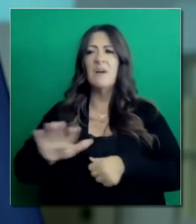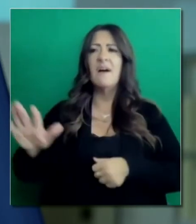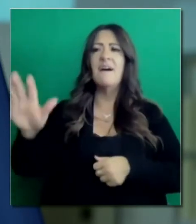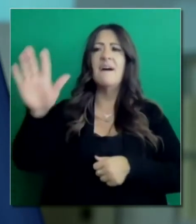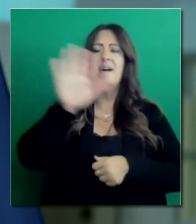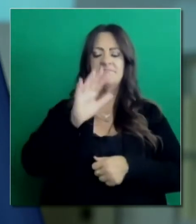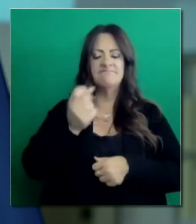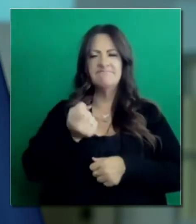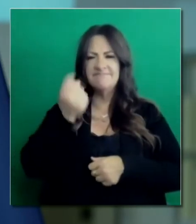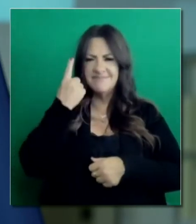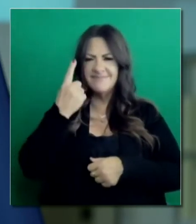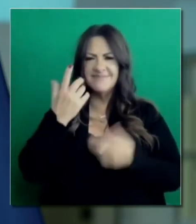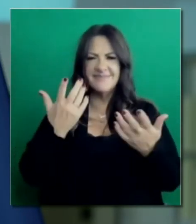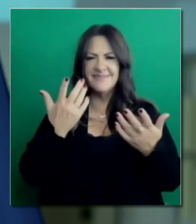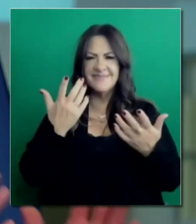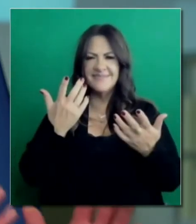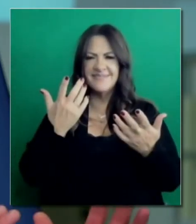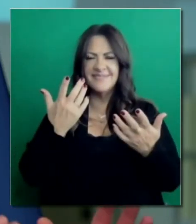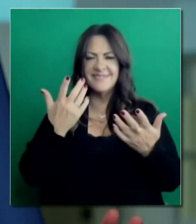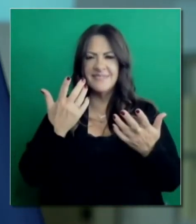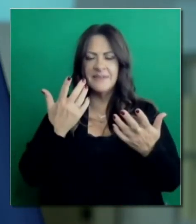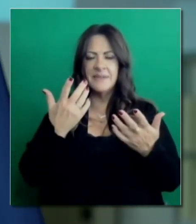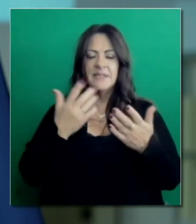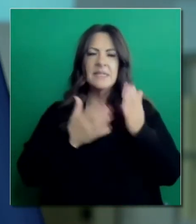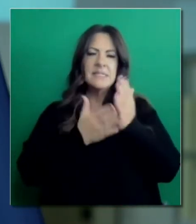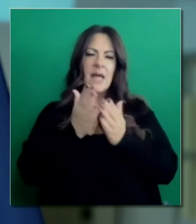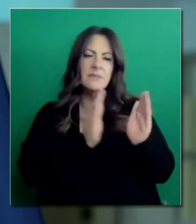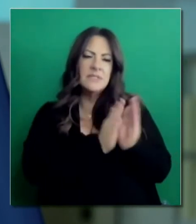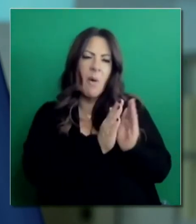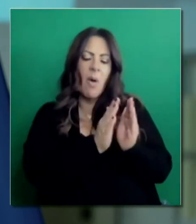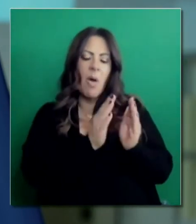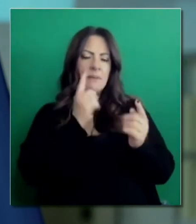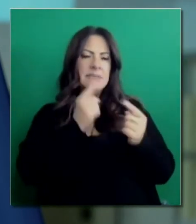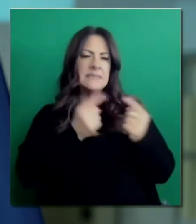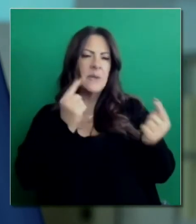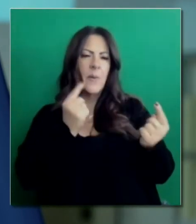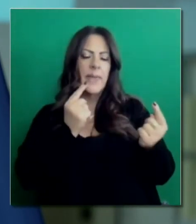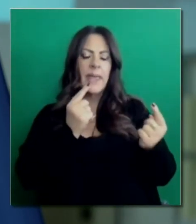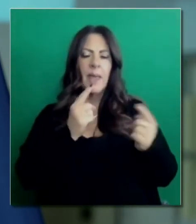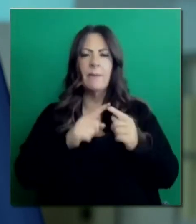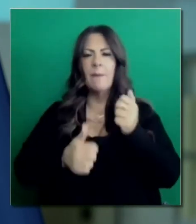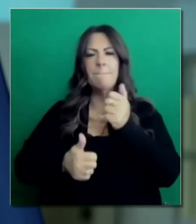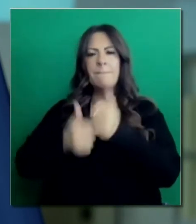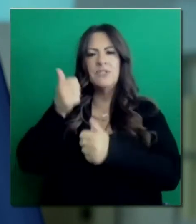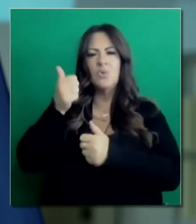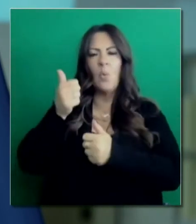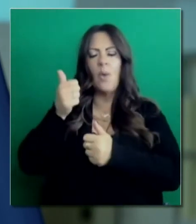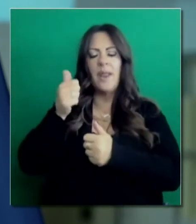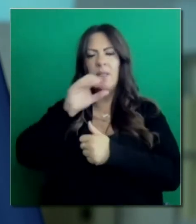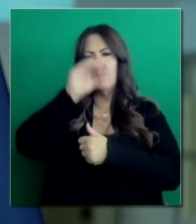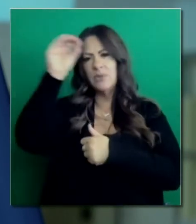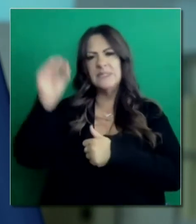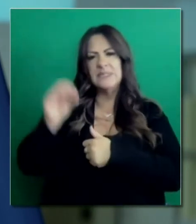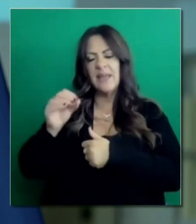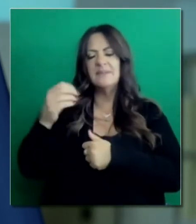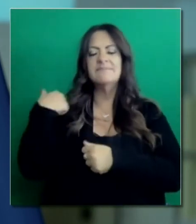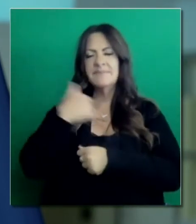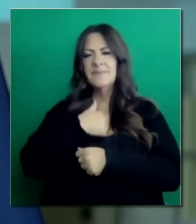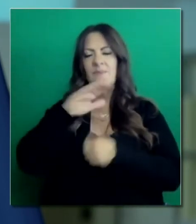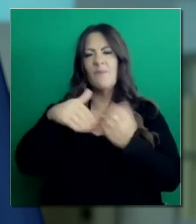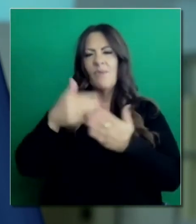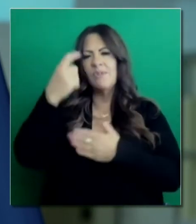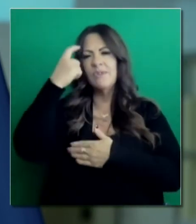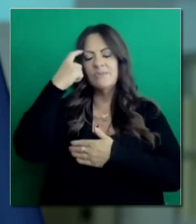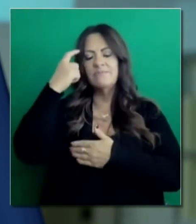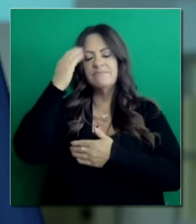There's 2 or 3% that disagree, and you see them on certain networks, and then the rest of folks that acknowledge certain common sense as it